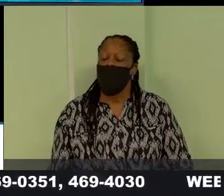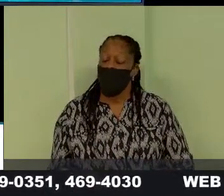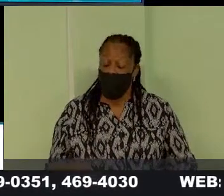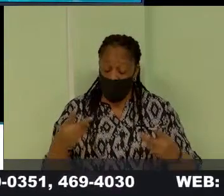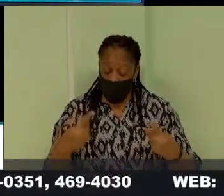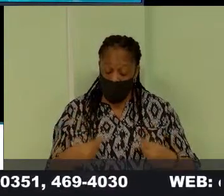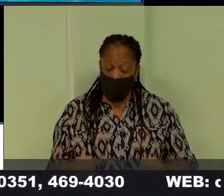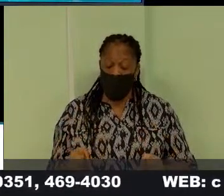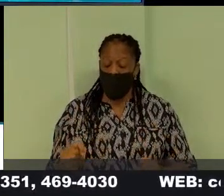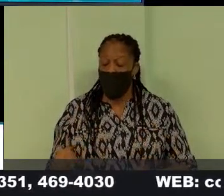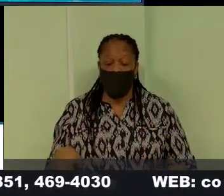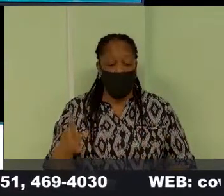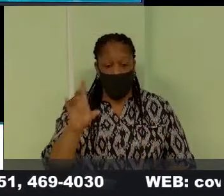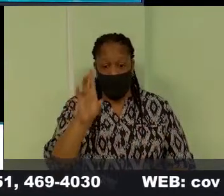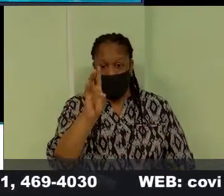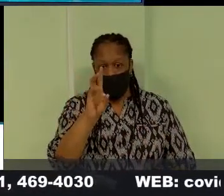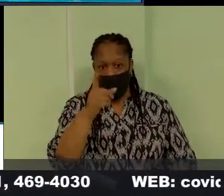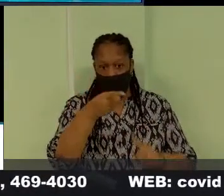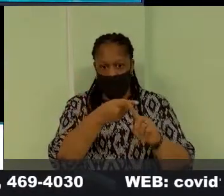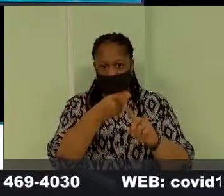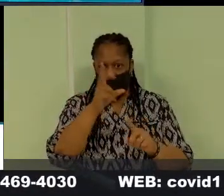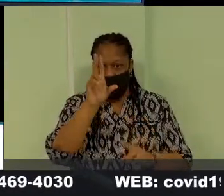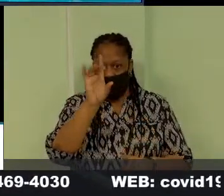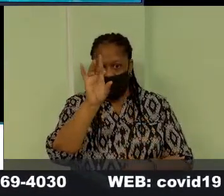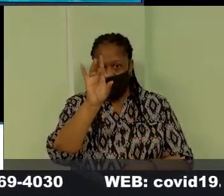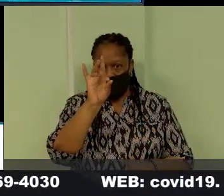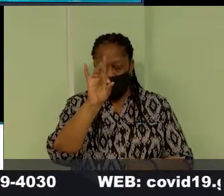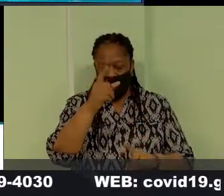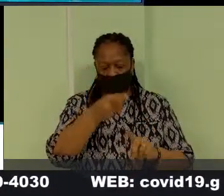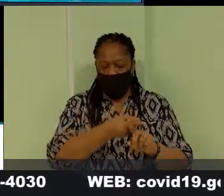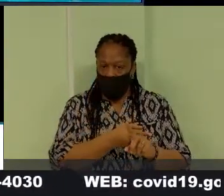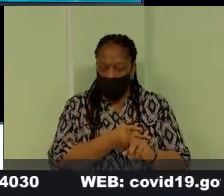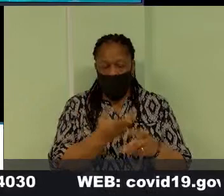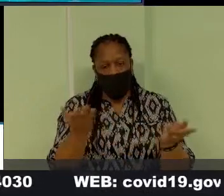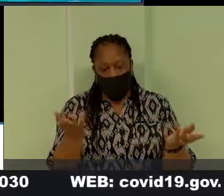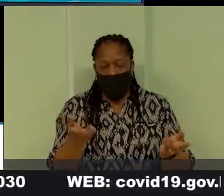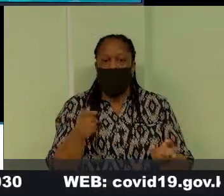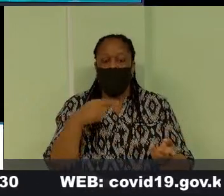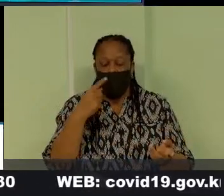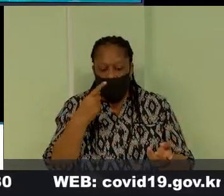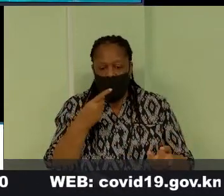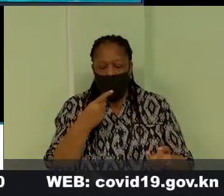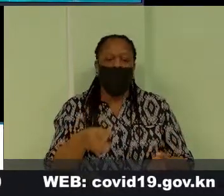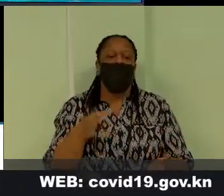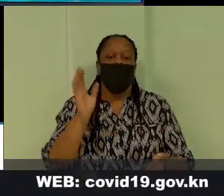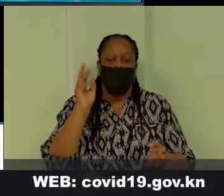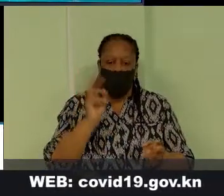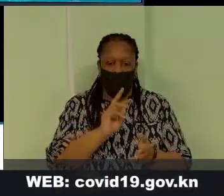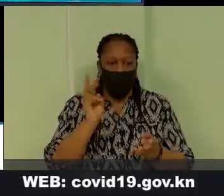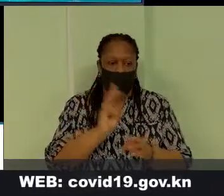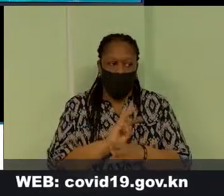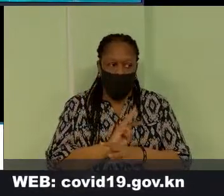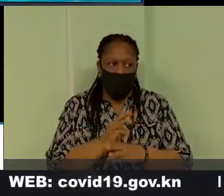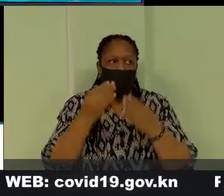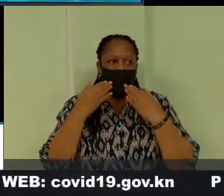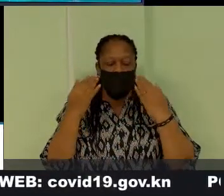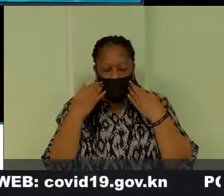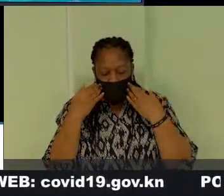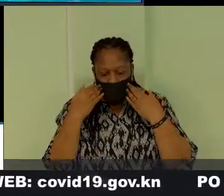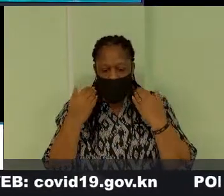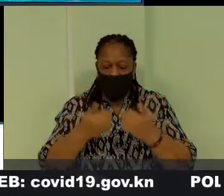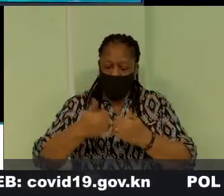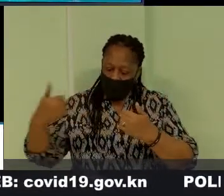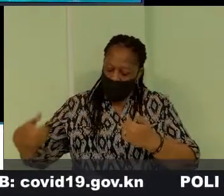7 to 8 months. These are the wearing of masks, sanitization, social and